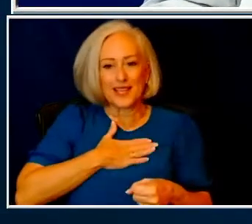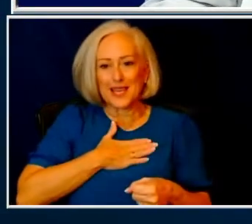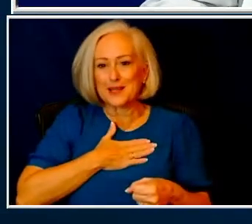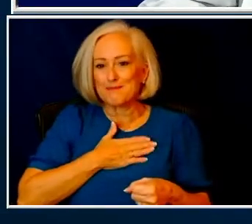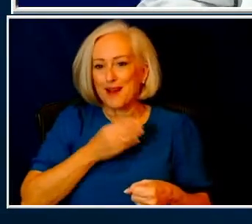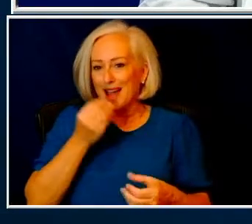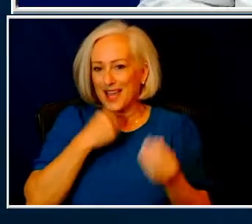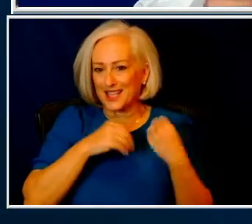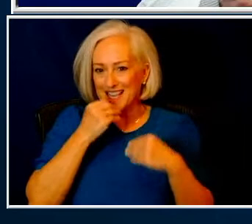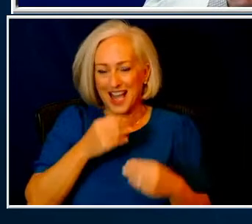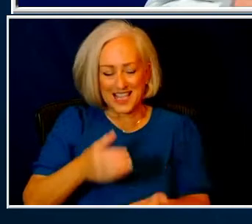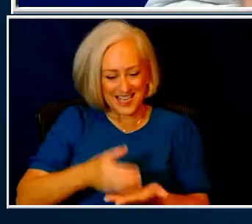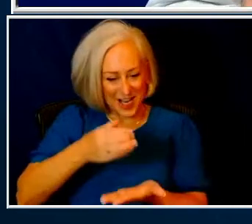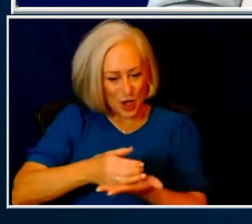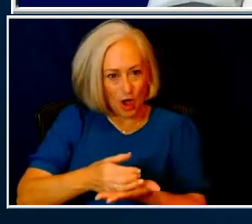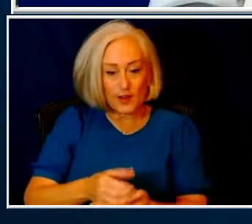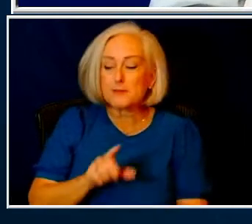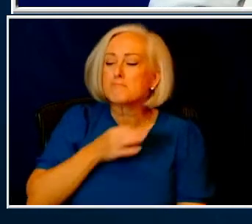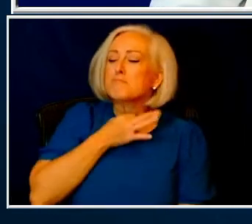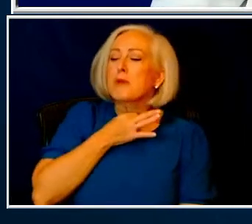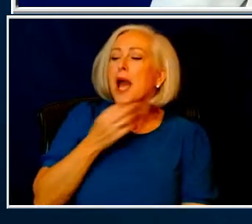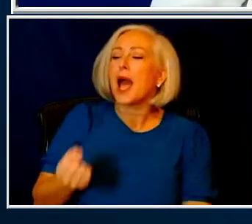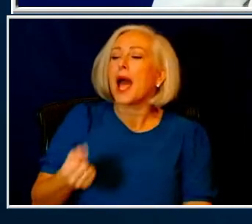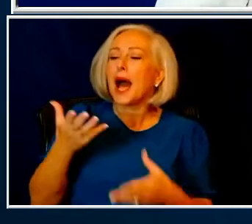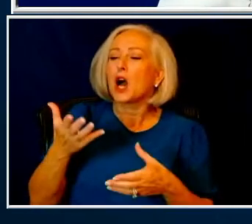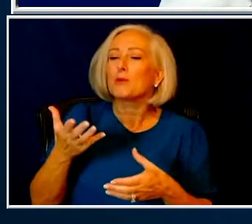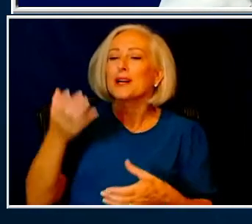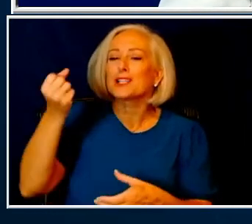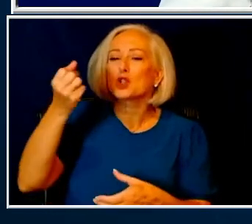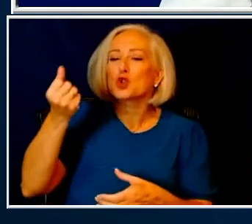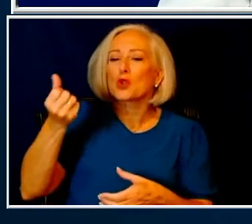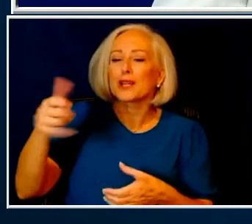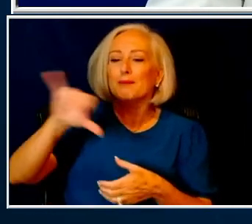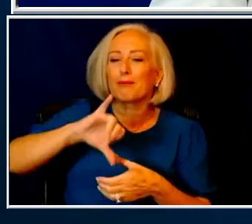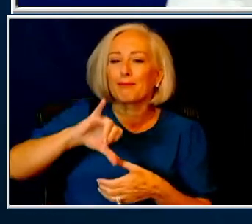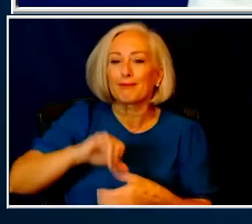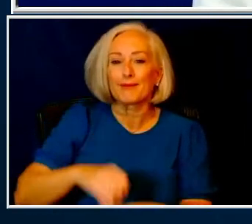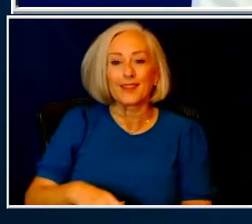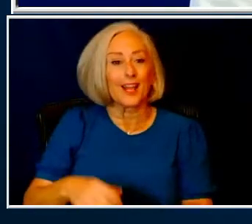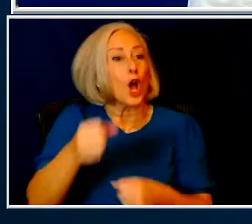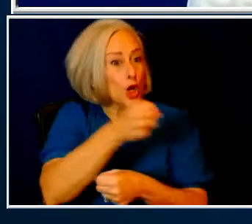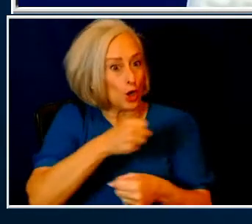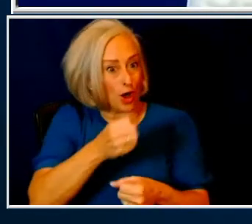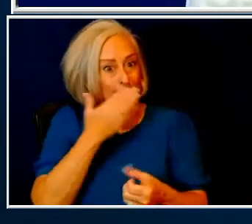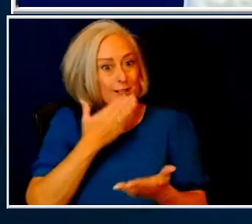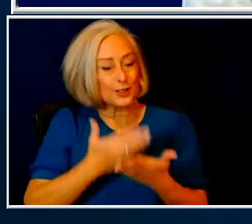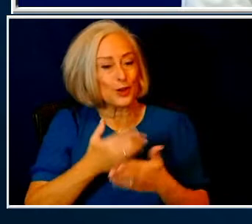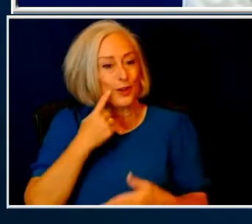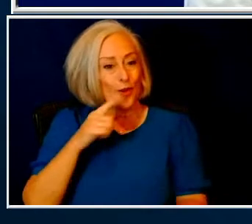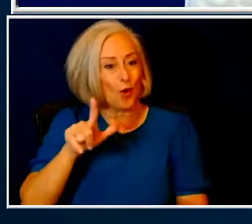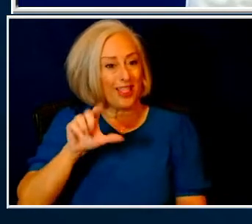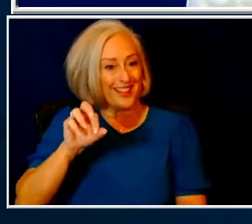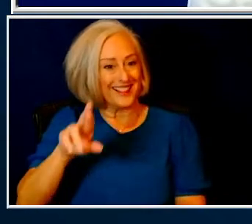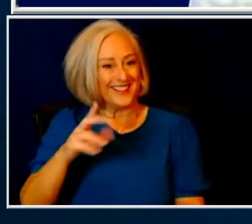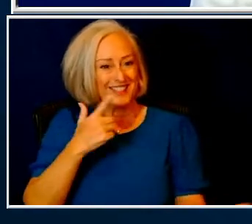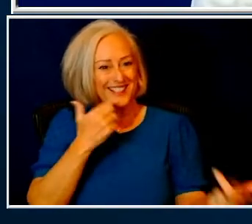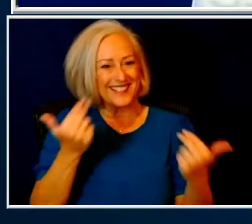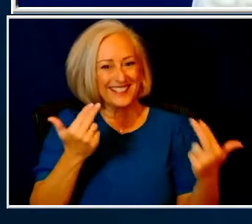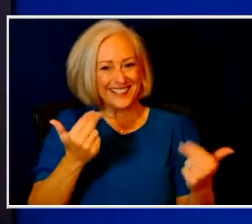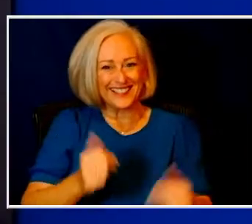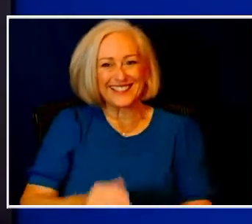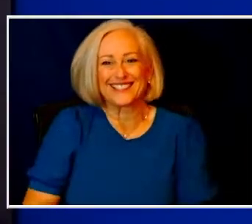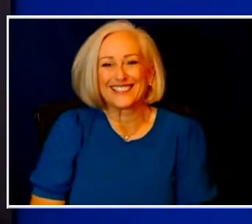is how much cream is in that coffee, brother. Coffee is very good for liver. Yeah, good. Just coffee straight.